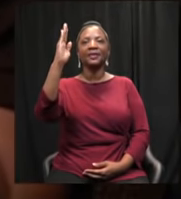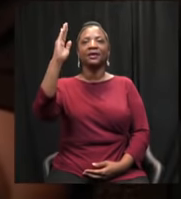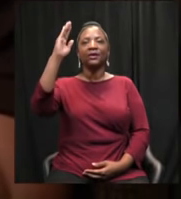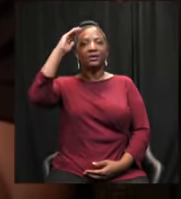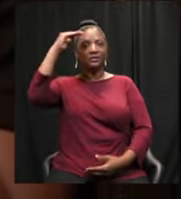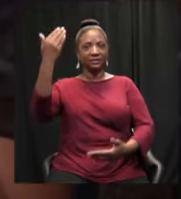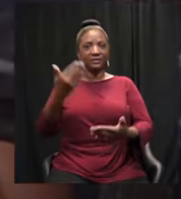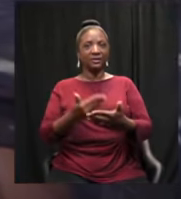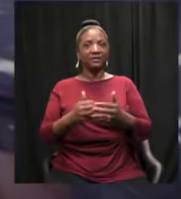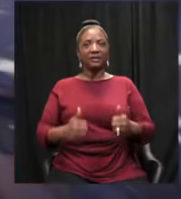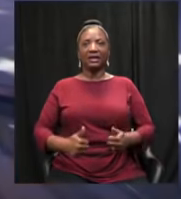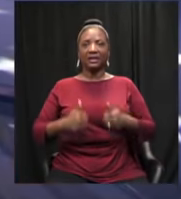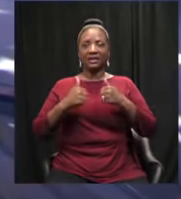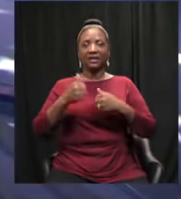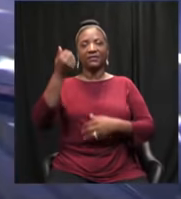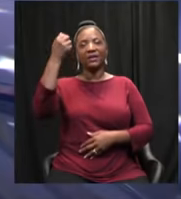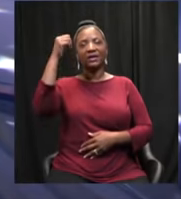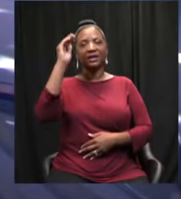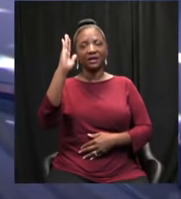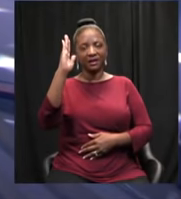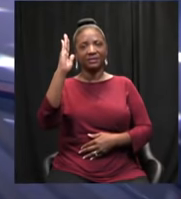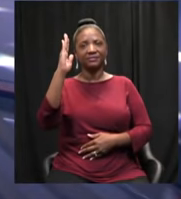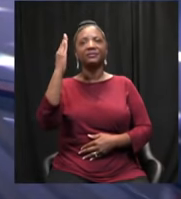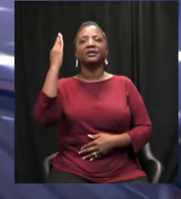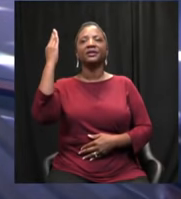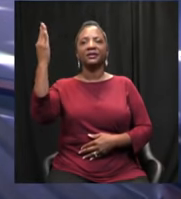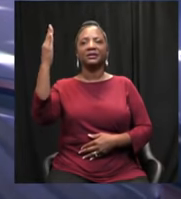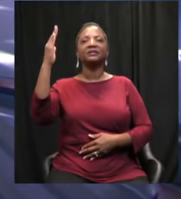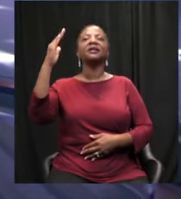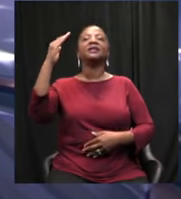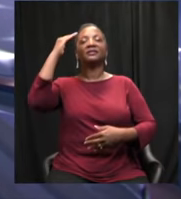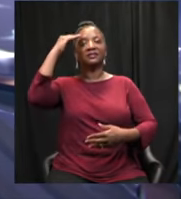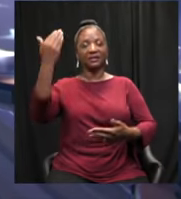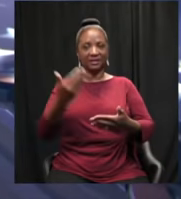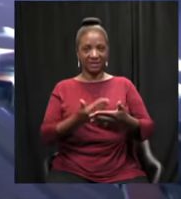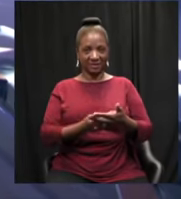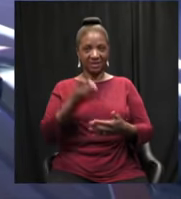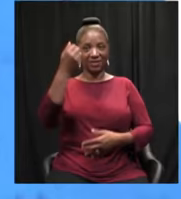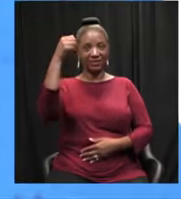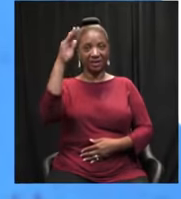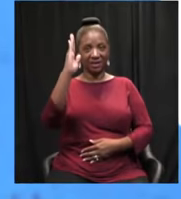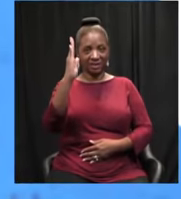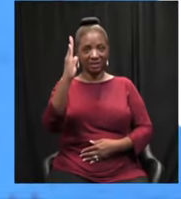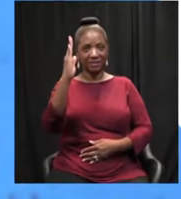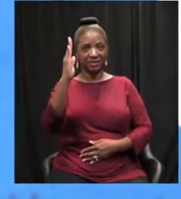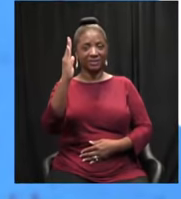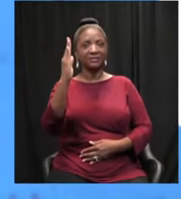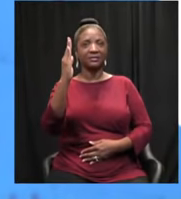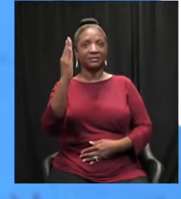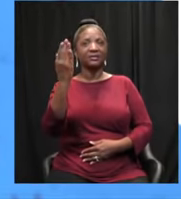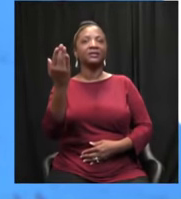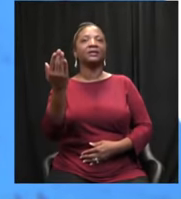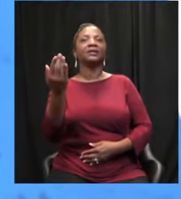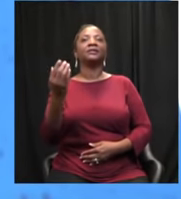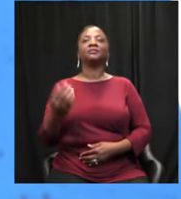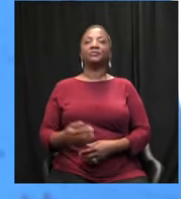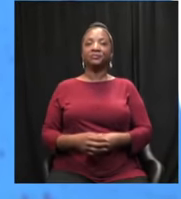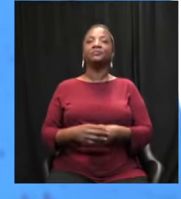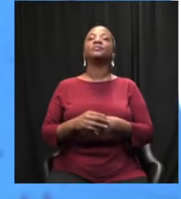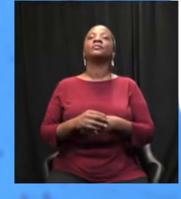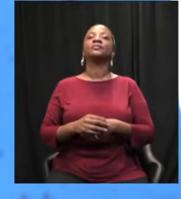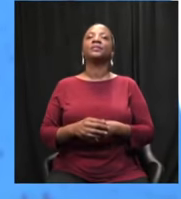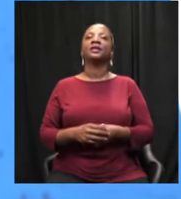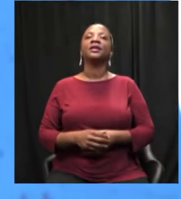God. Yes, he is the Son of man. But somebody had to reach back and say, he is